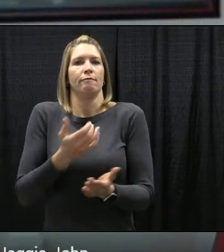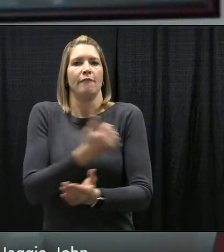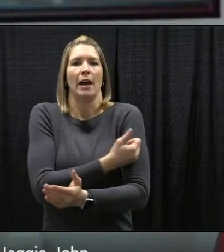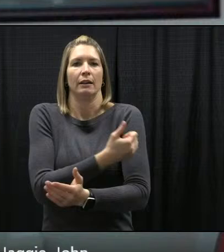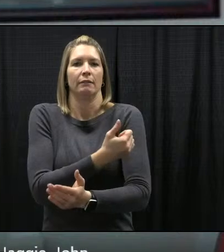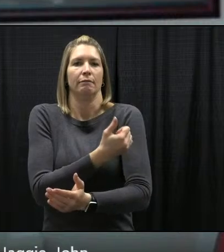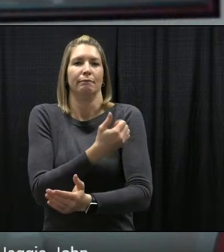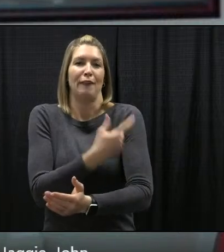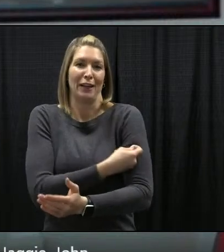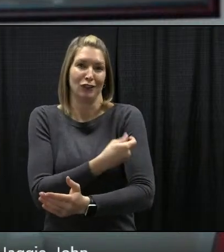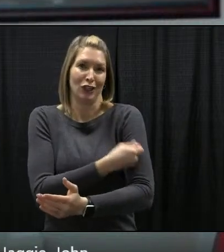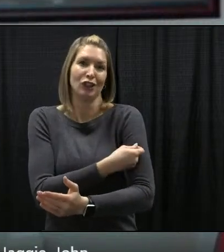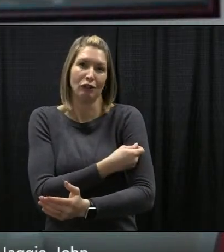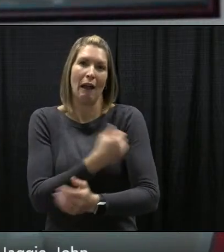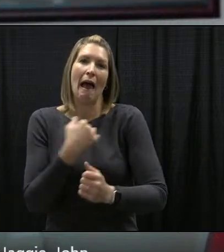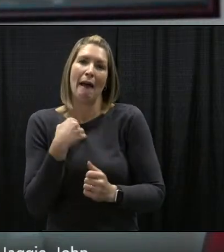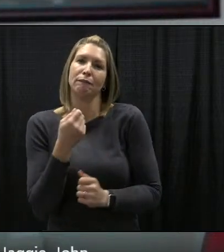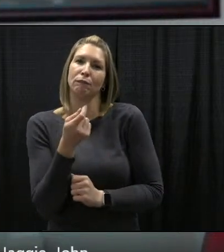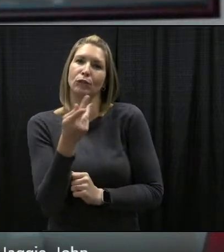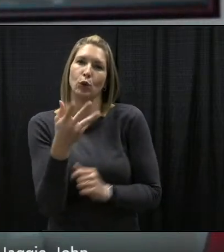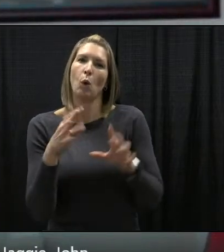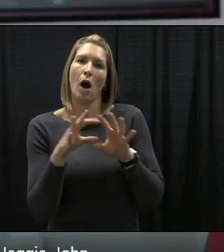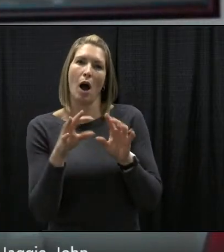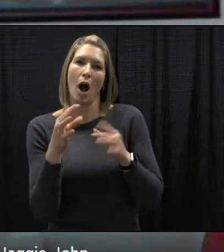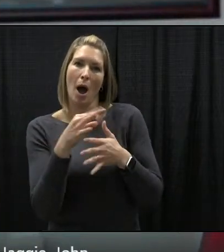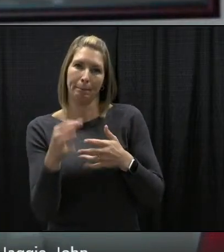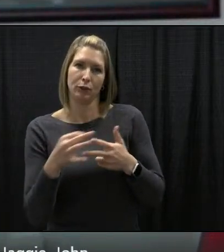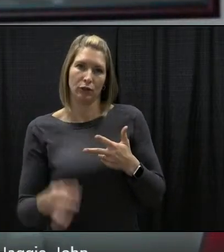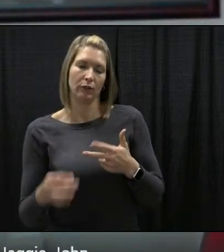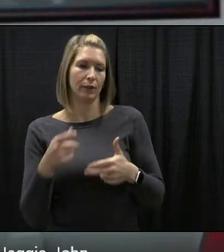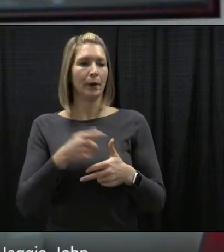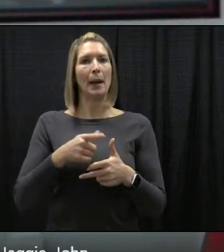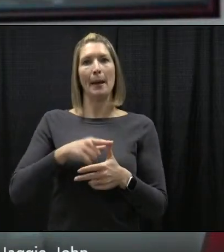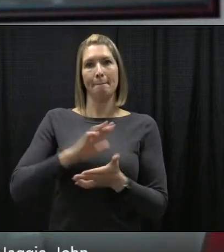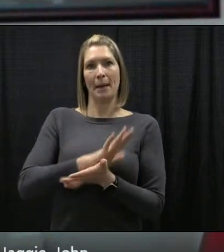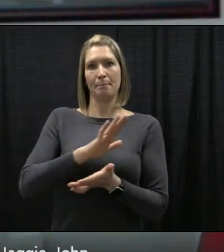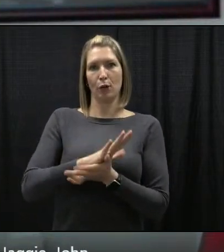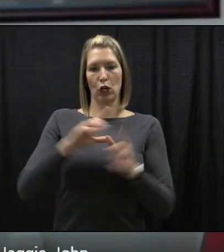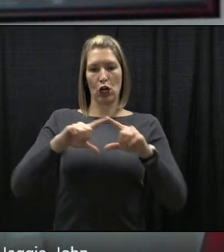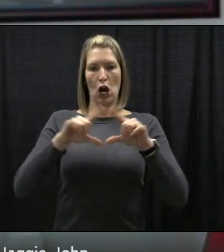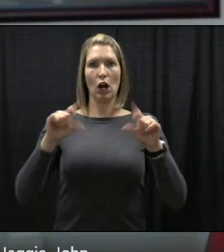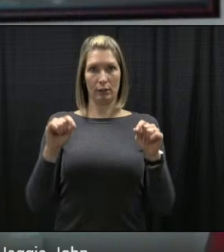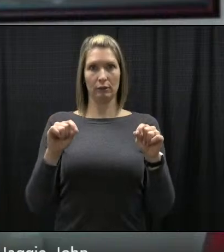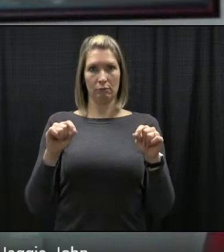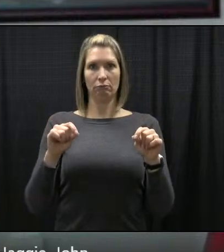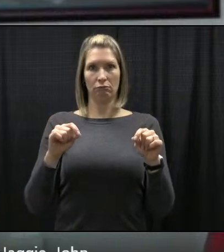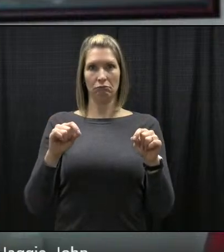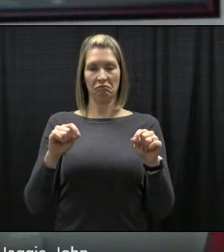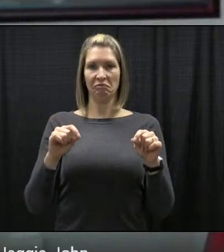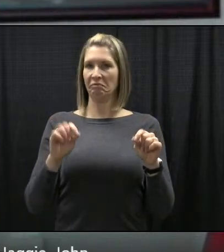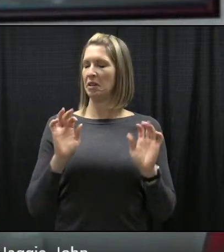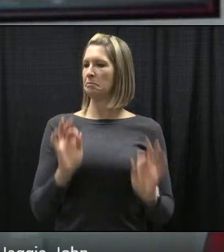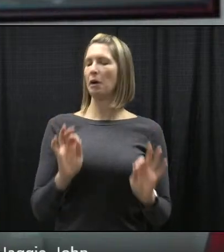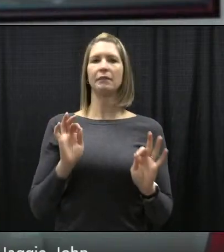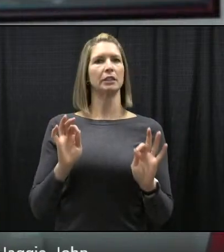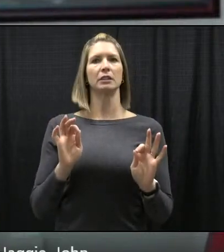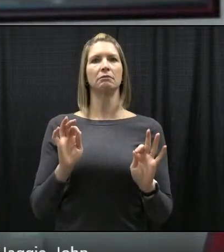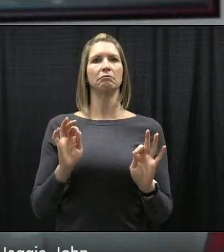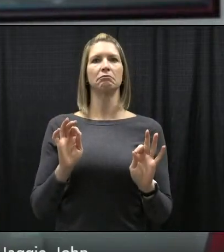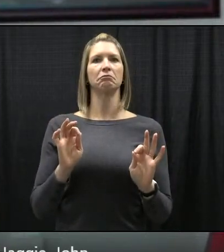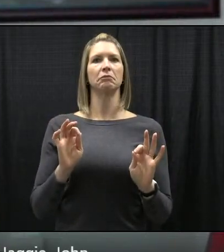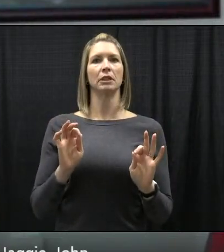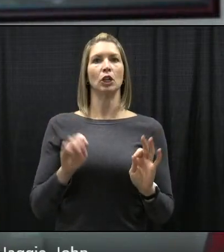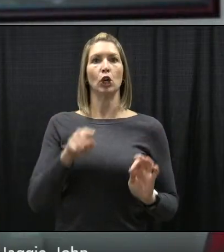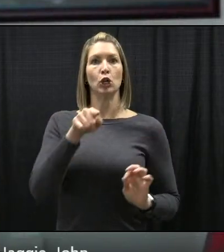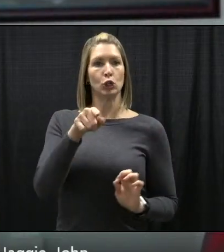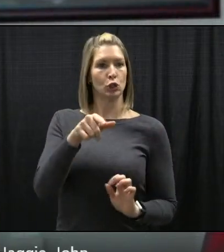vaccination. And the card, the paper record that you were given at the time you actually get your shot is perfectly acceptable. And